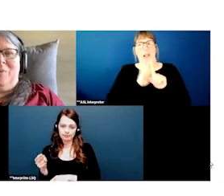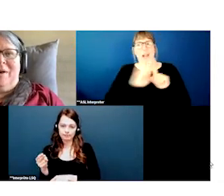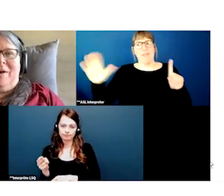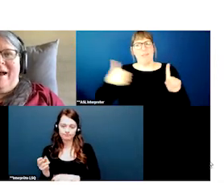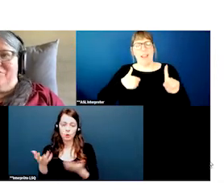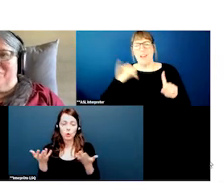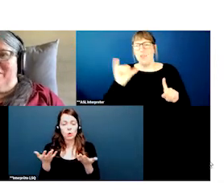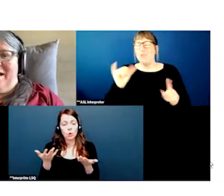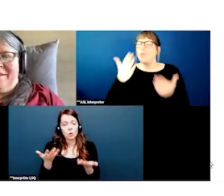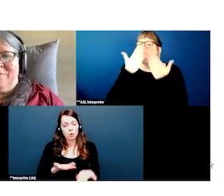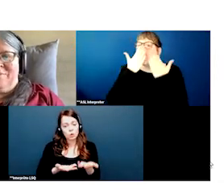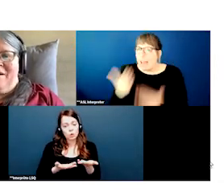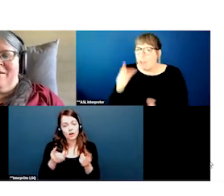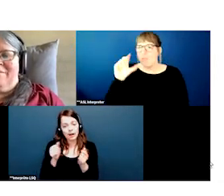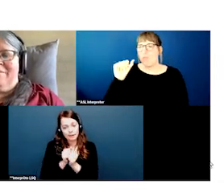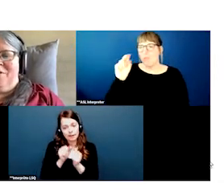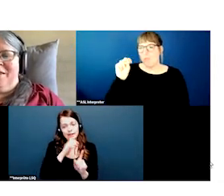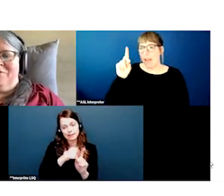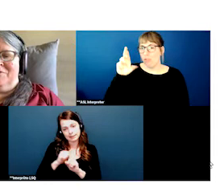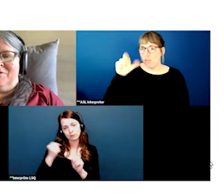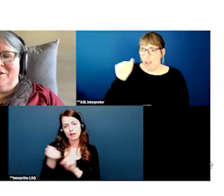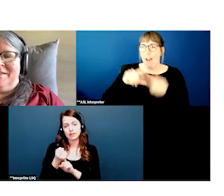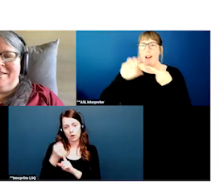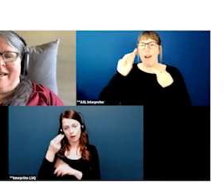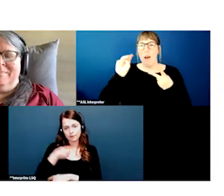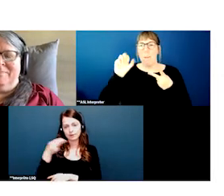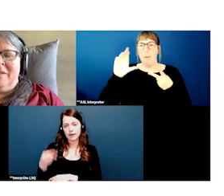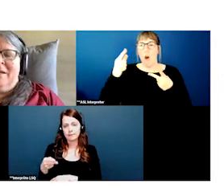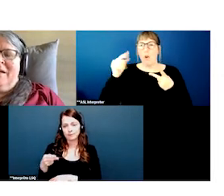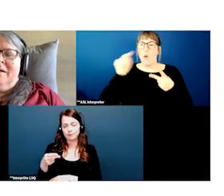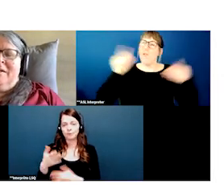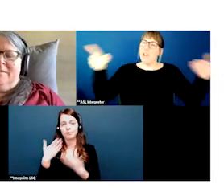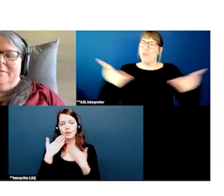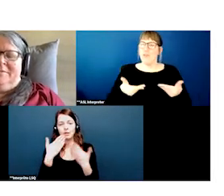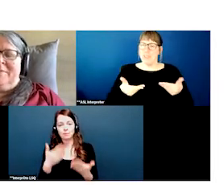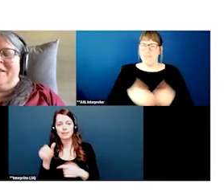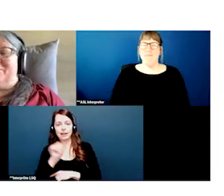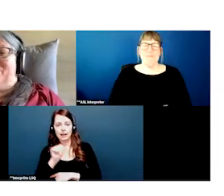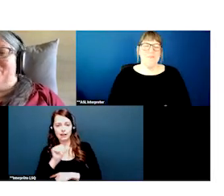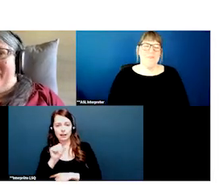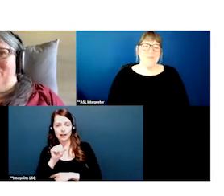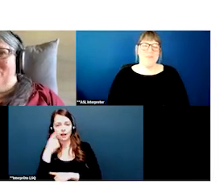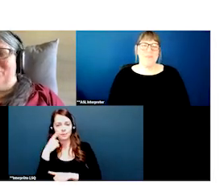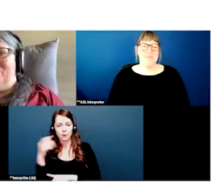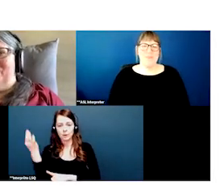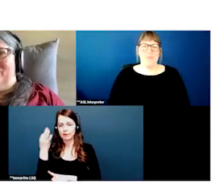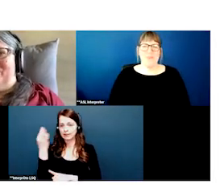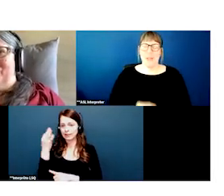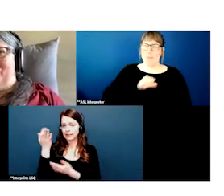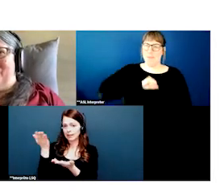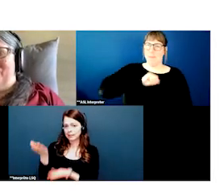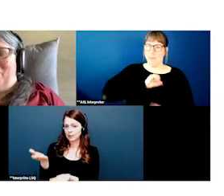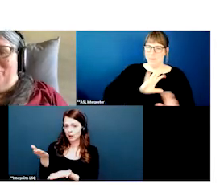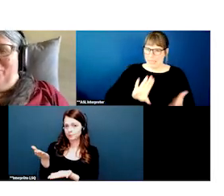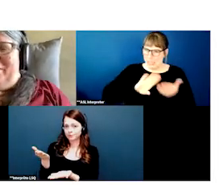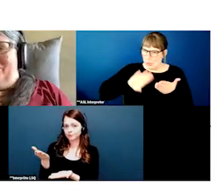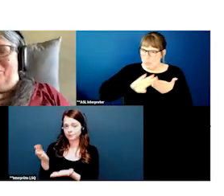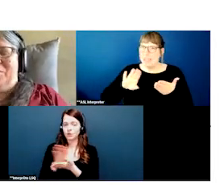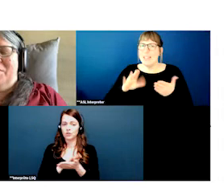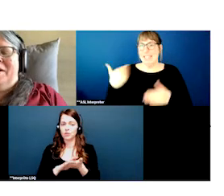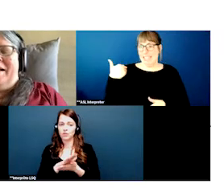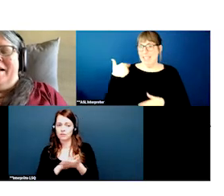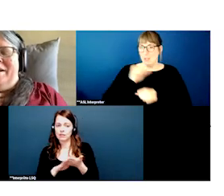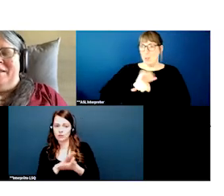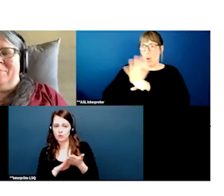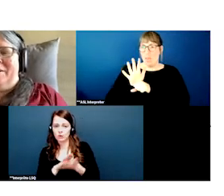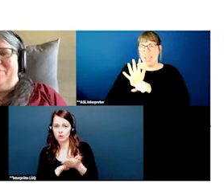you to Andrea and to Margot for the introductions today. Excuse me, I'm also recovering from COVID,